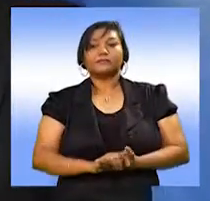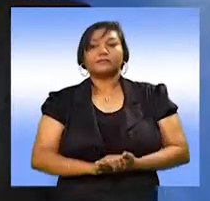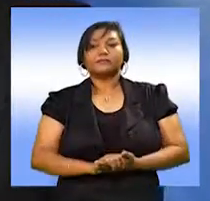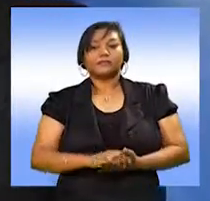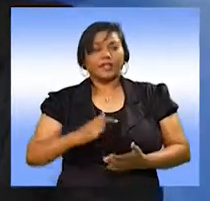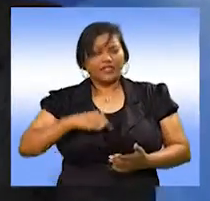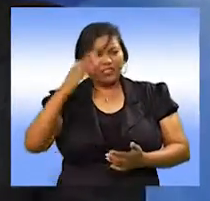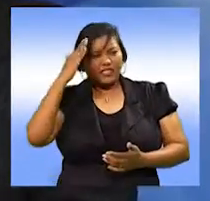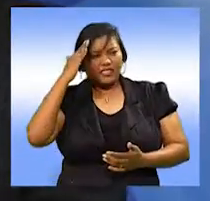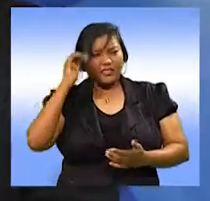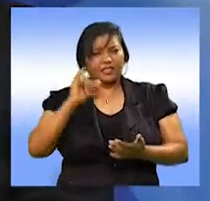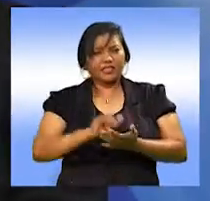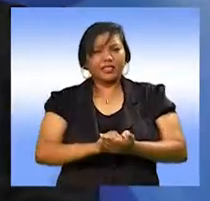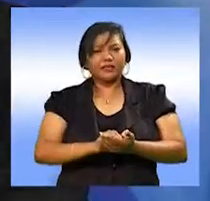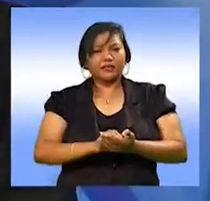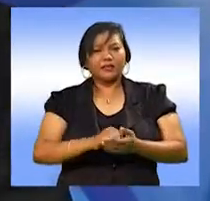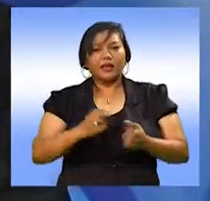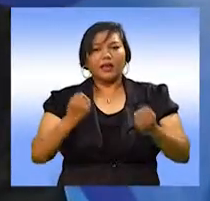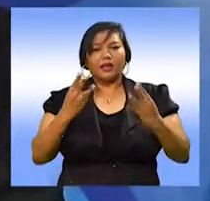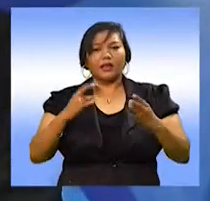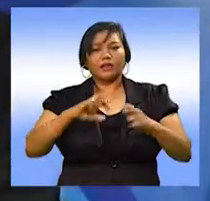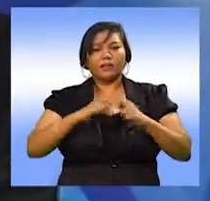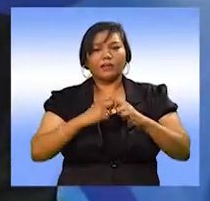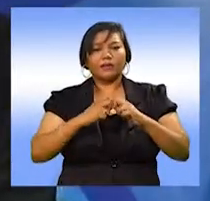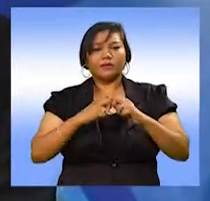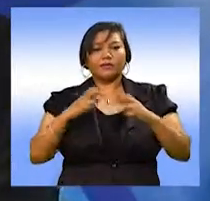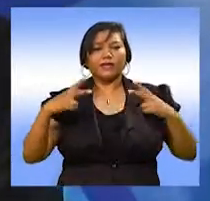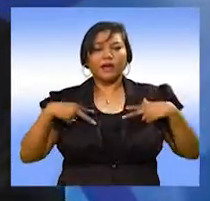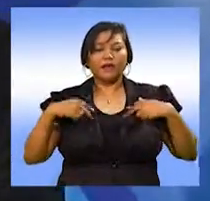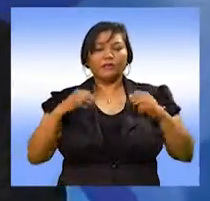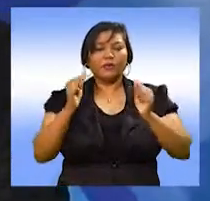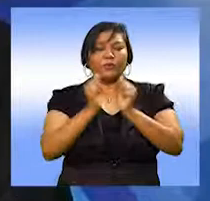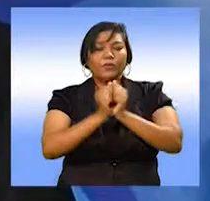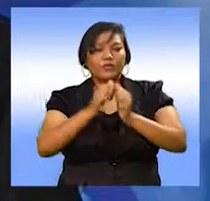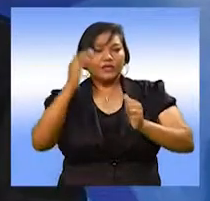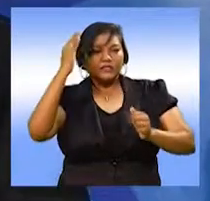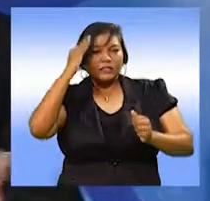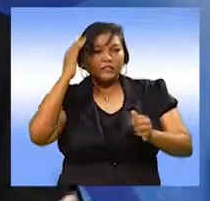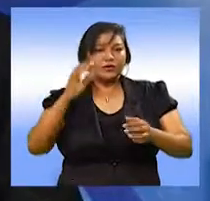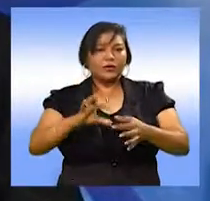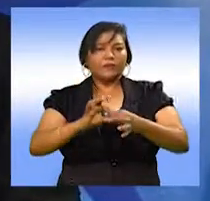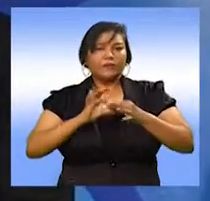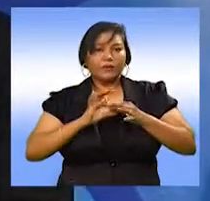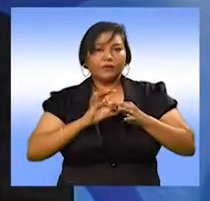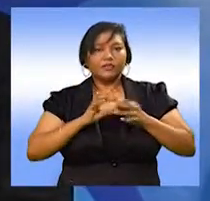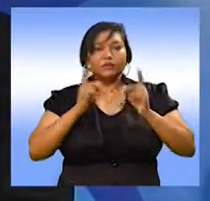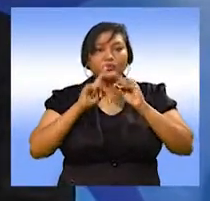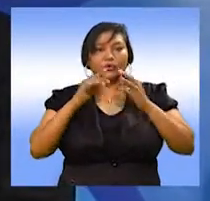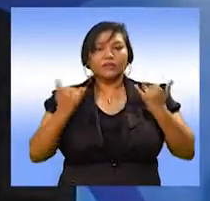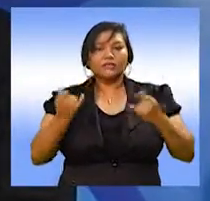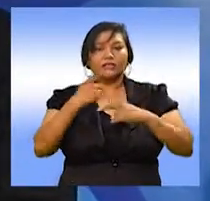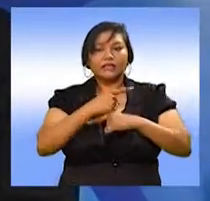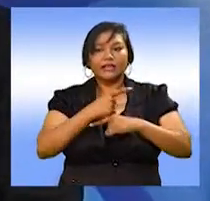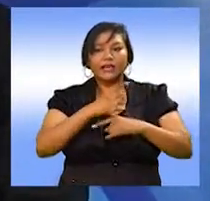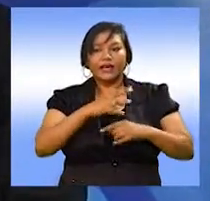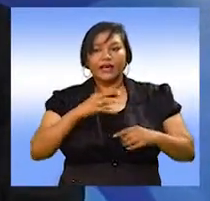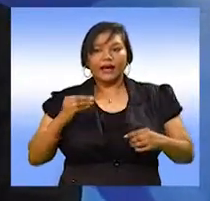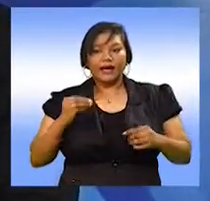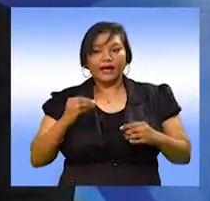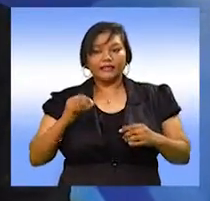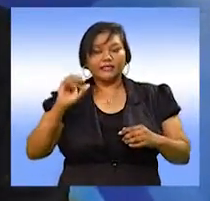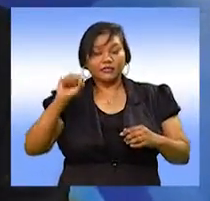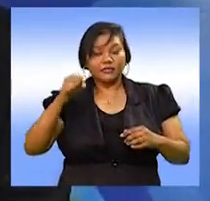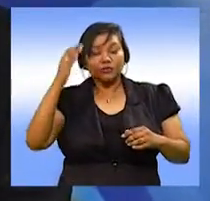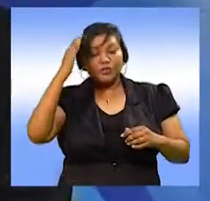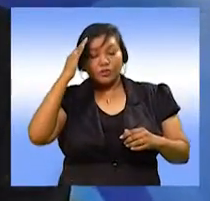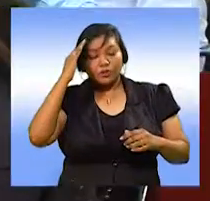think a lot of the issues concerning intellectual property, have been discussed here today, and it's recognized